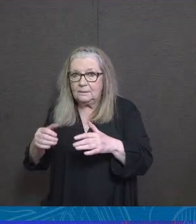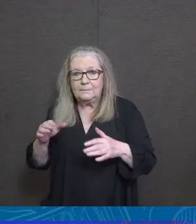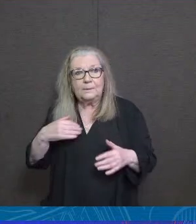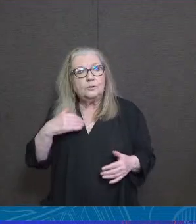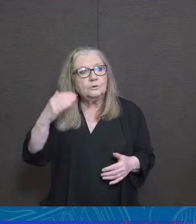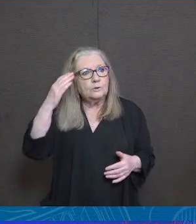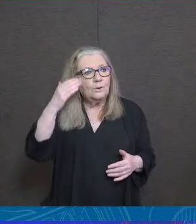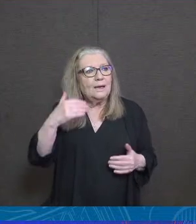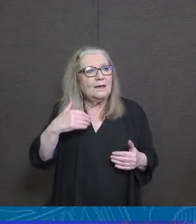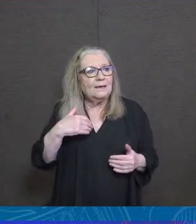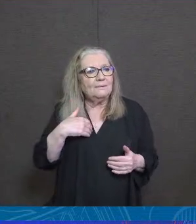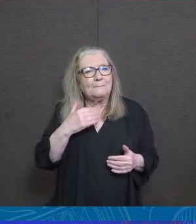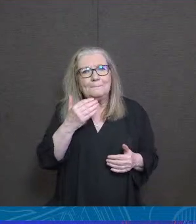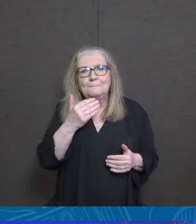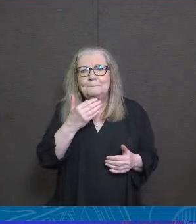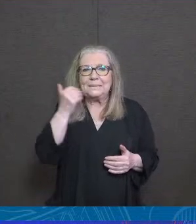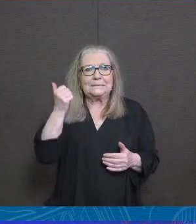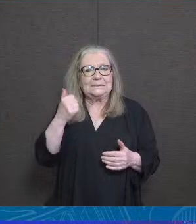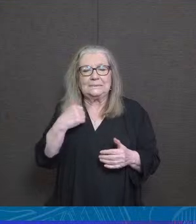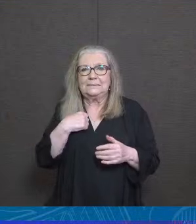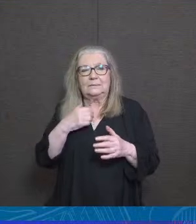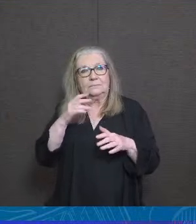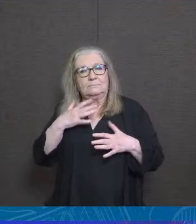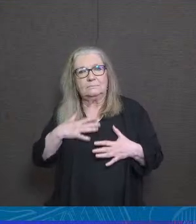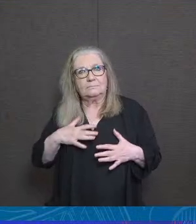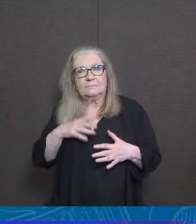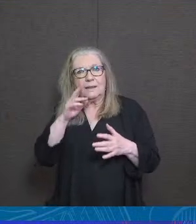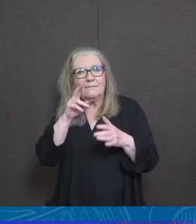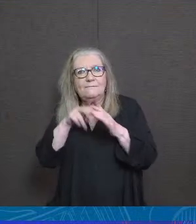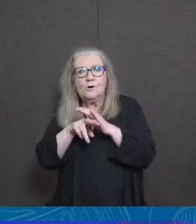best forecasts, the best predictions, but if you actually don't have